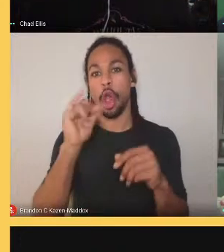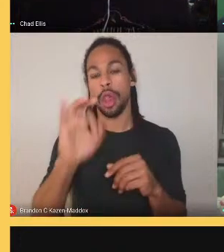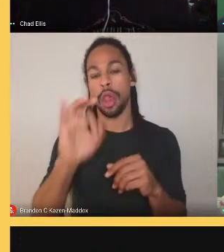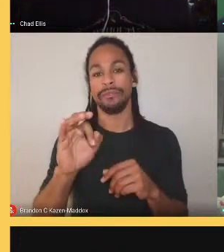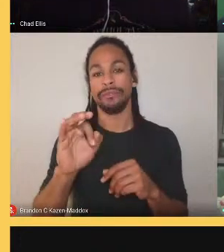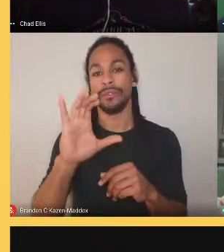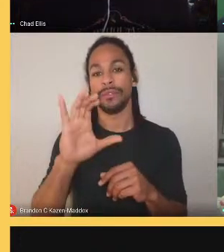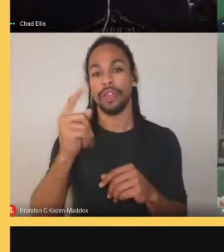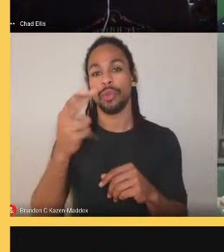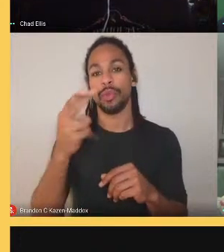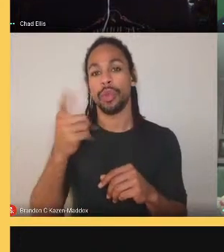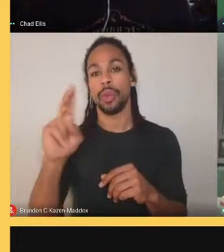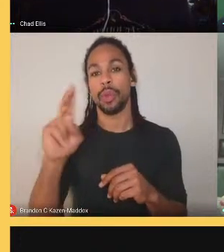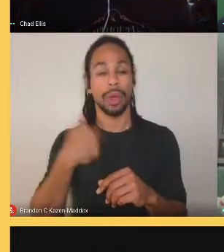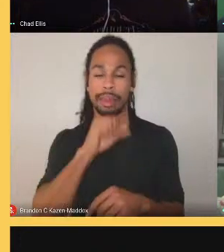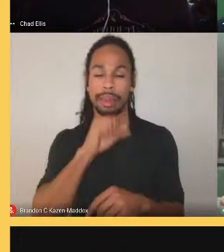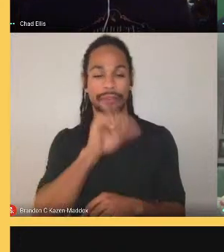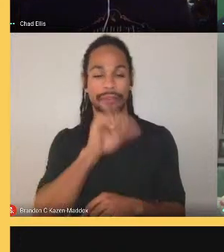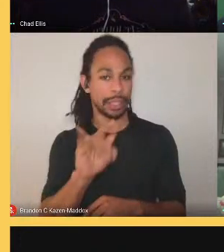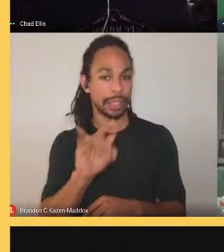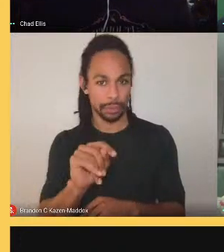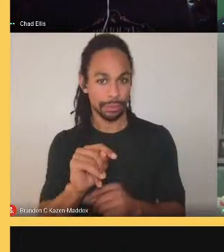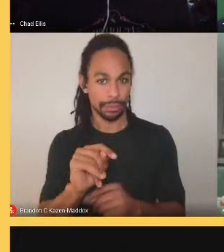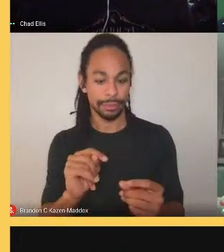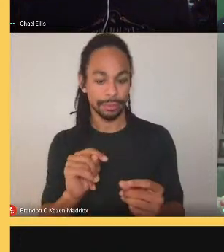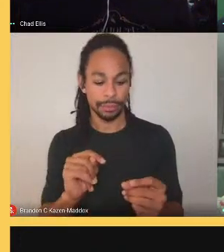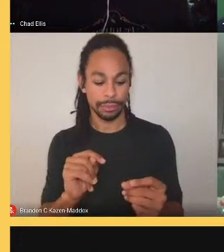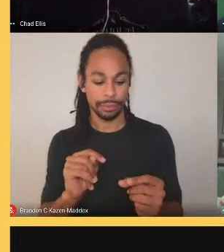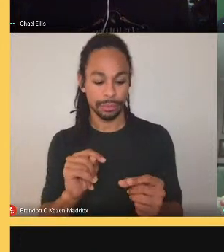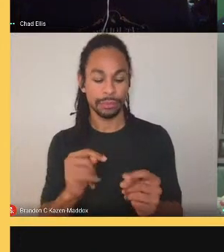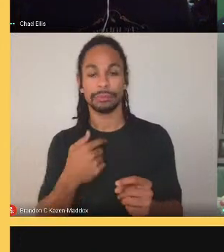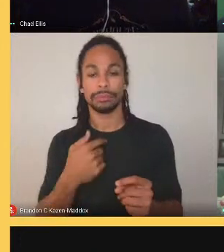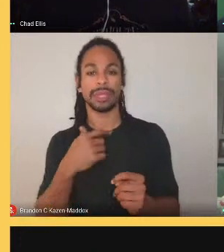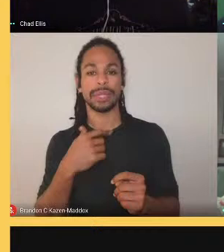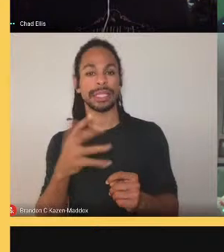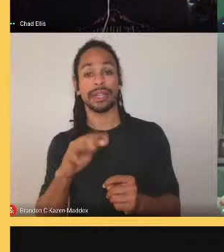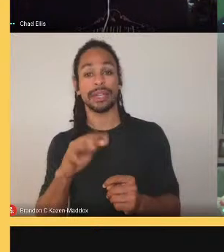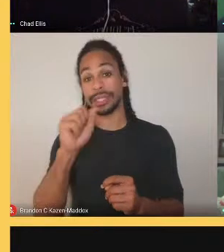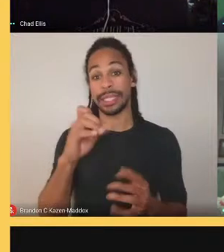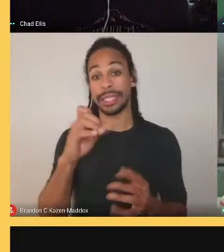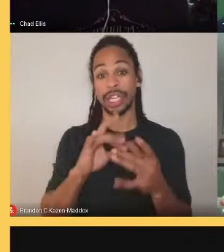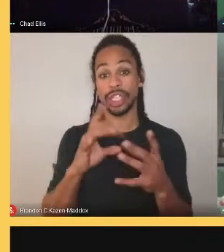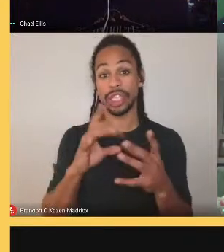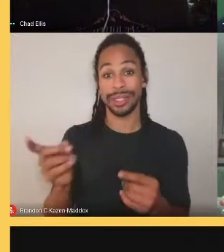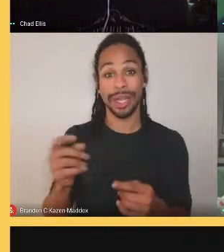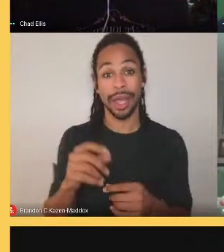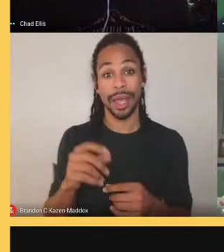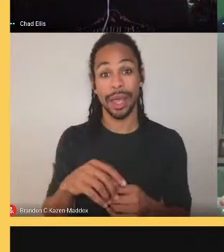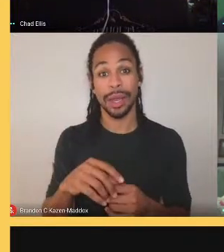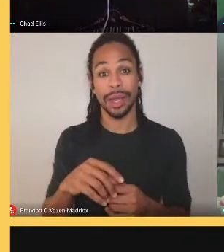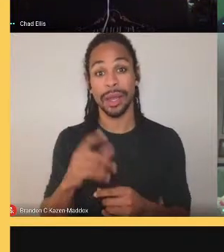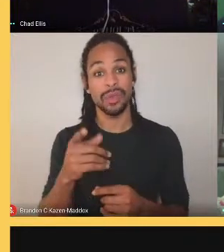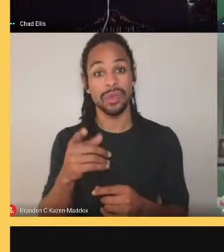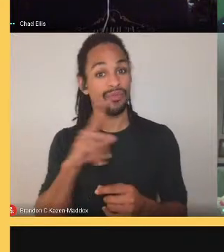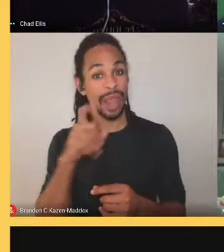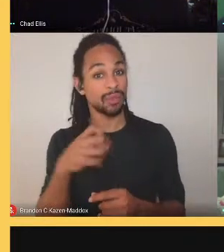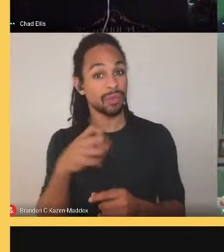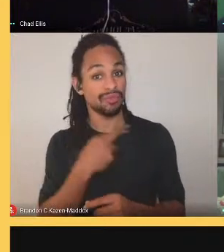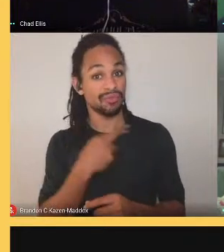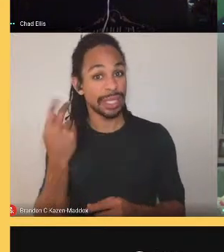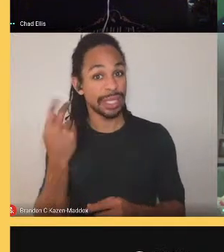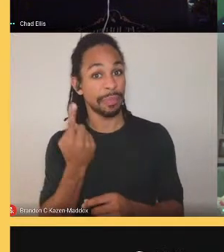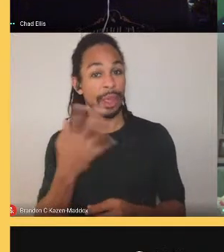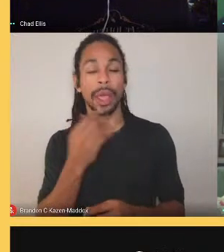where, you know, like really risking something where you have an opportunity, and if you fail a roll in 7th edition Cthulhu, you